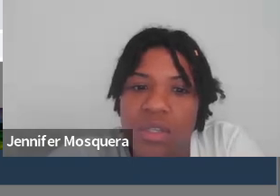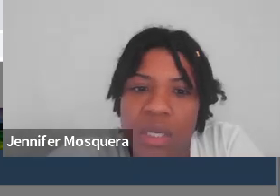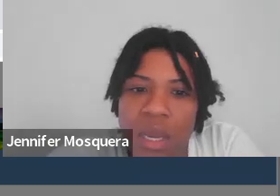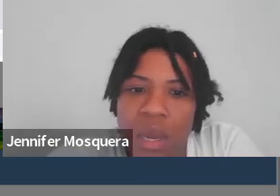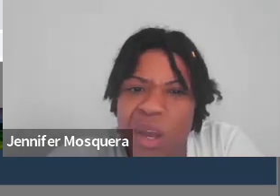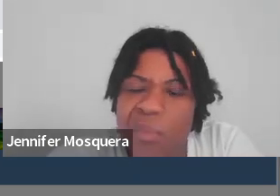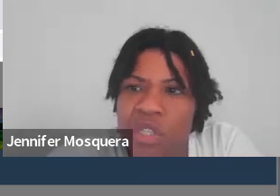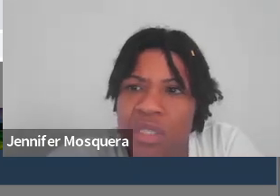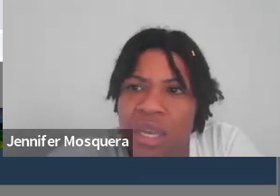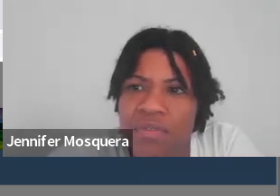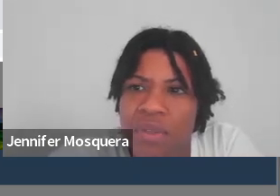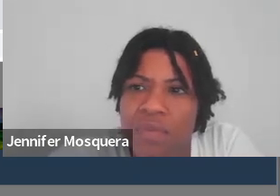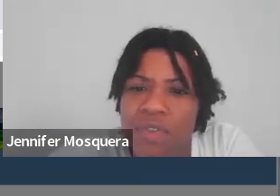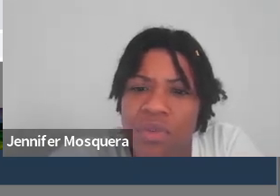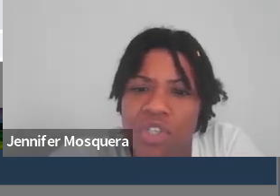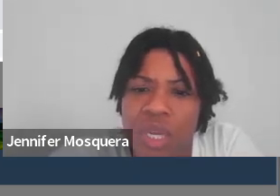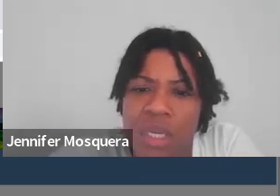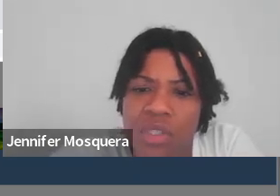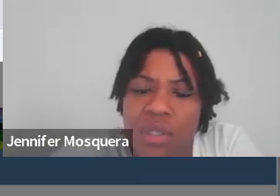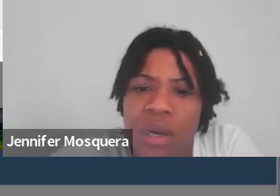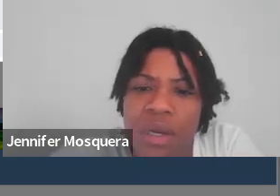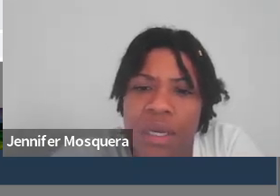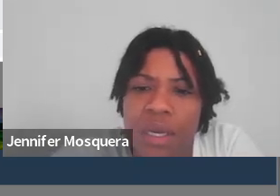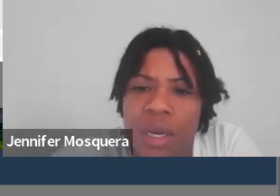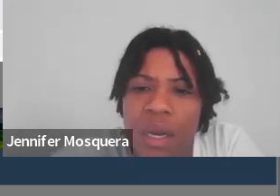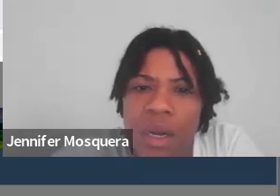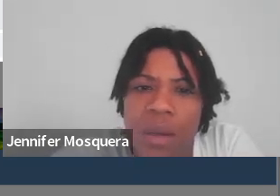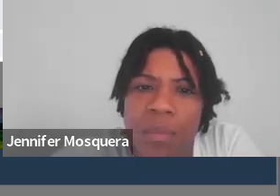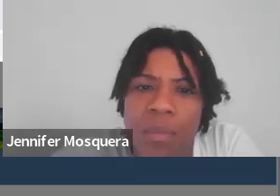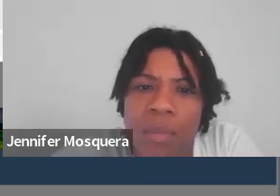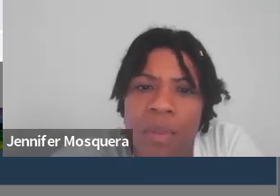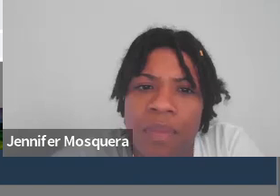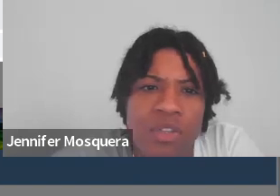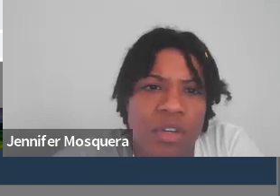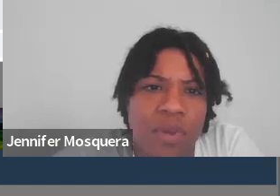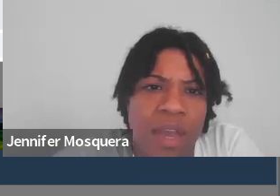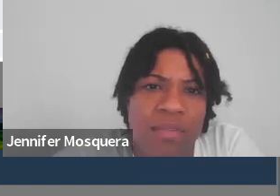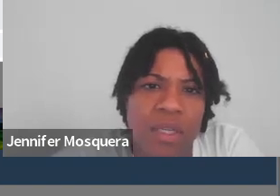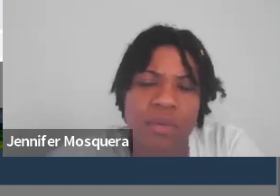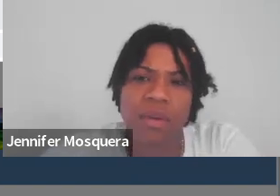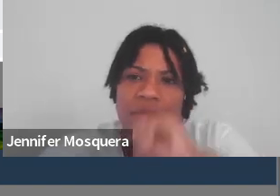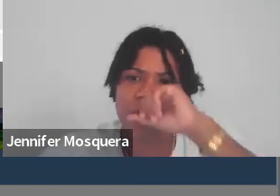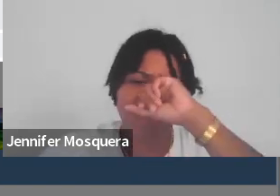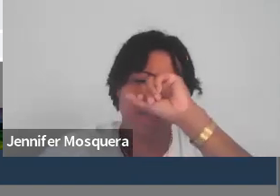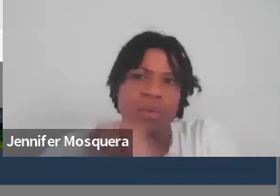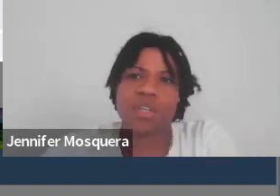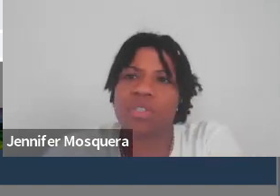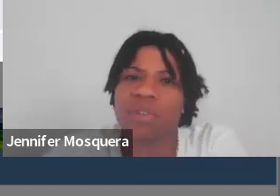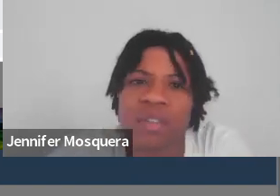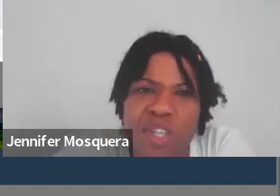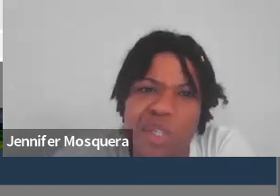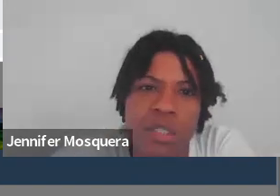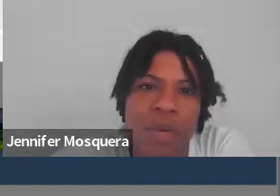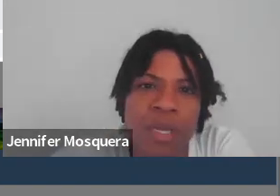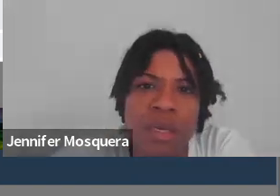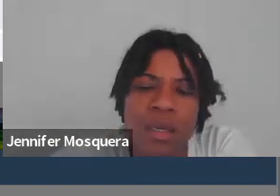that's essentially just it for the view change log. Not sure if we have any questions